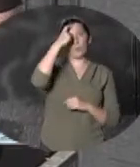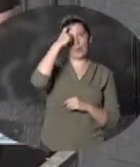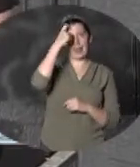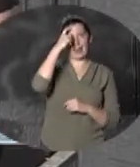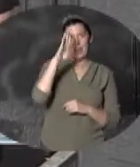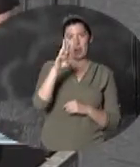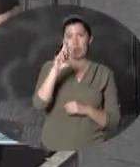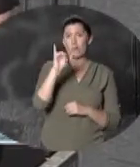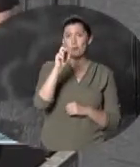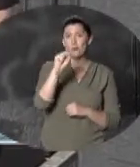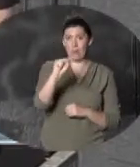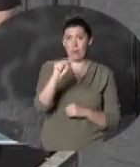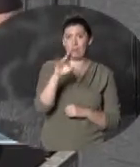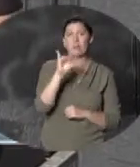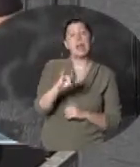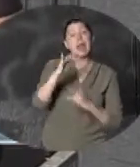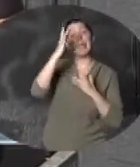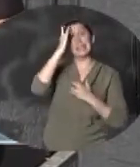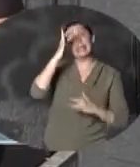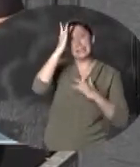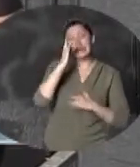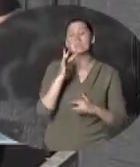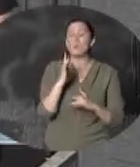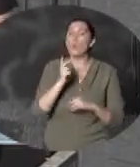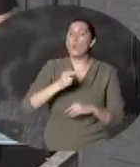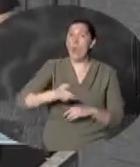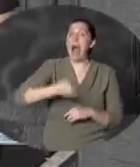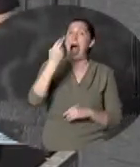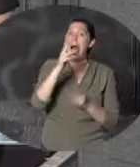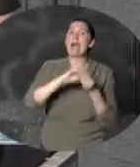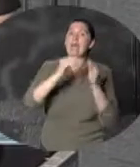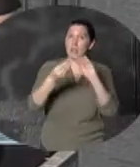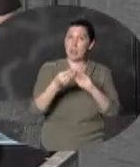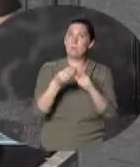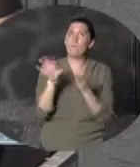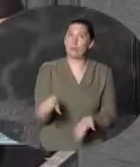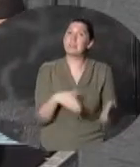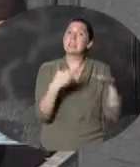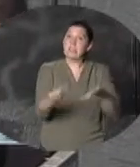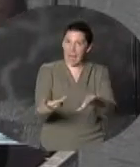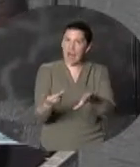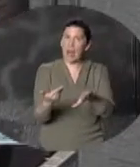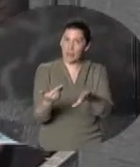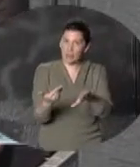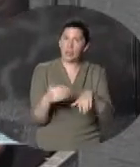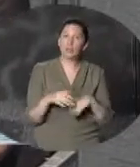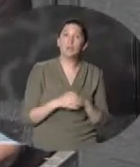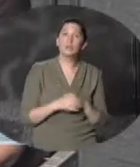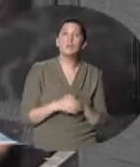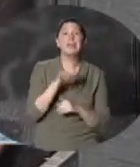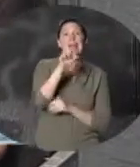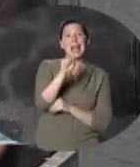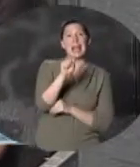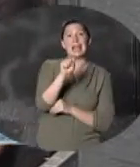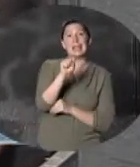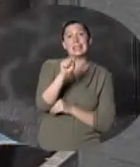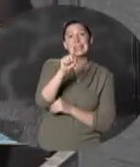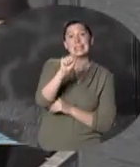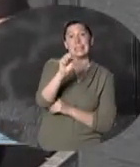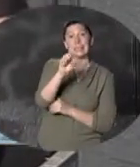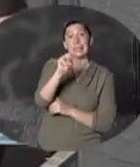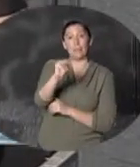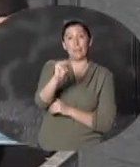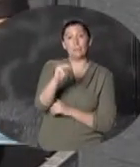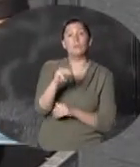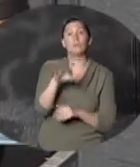that illness has a high percentage of fatality. It's called sclerosing disseminated encephalomyelitis, or SDEM.